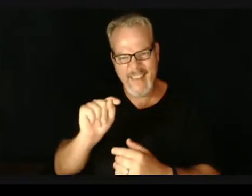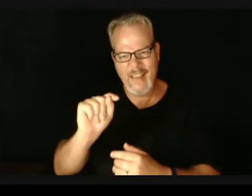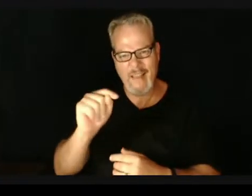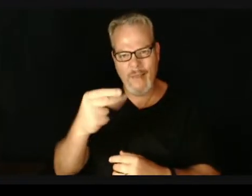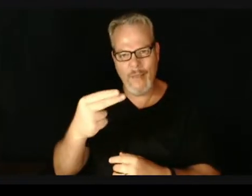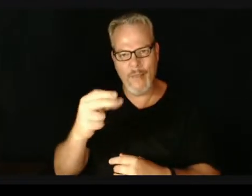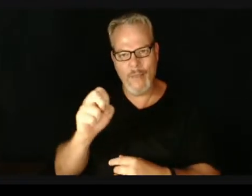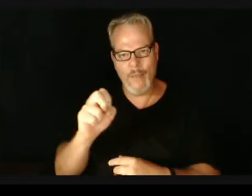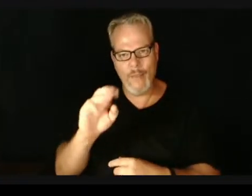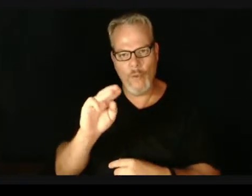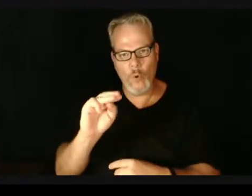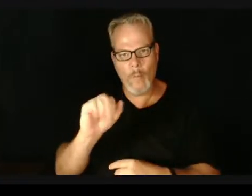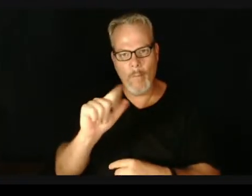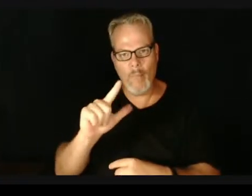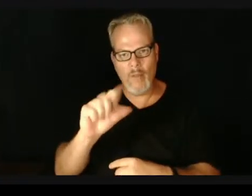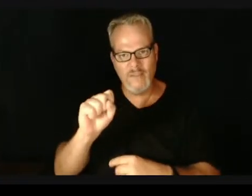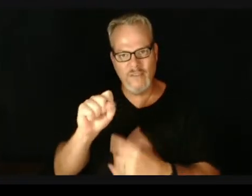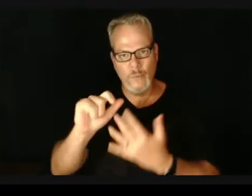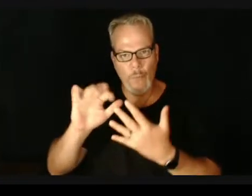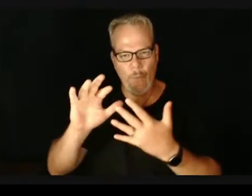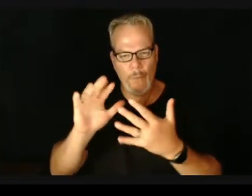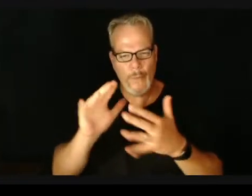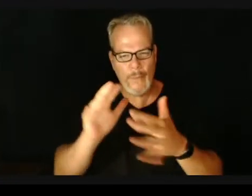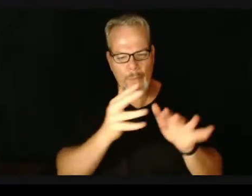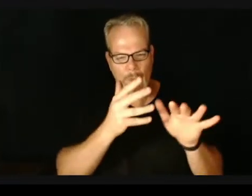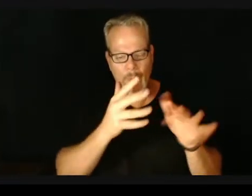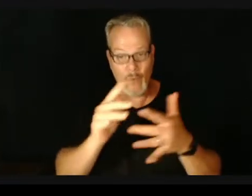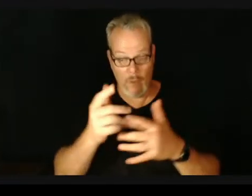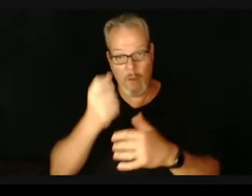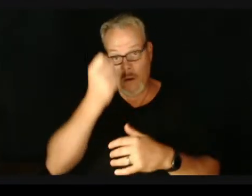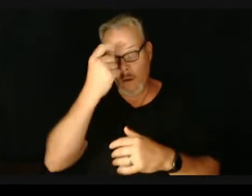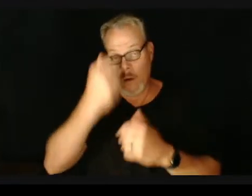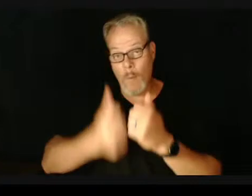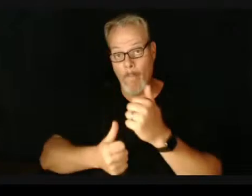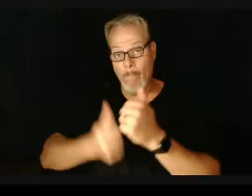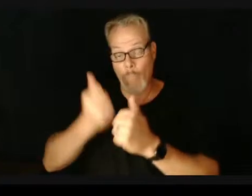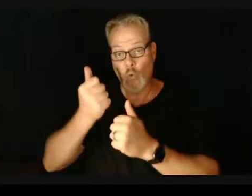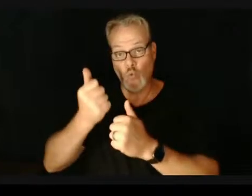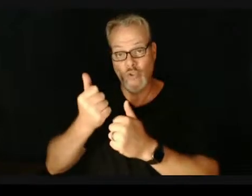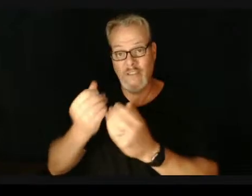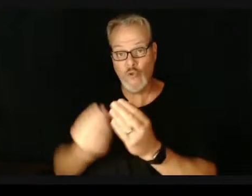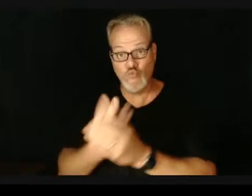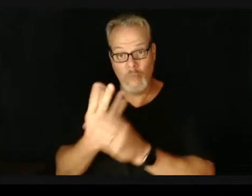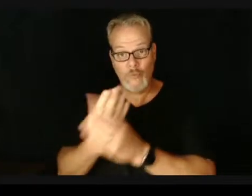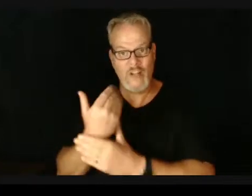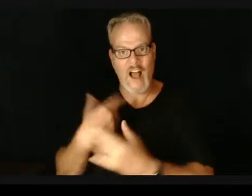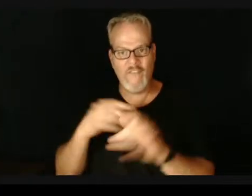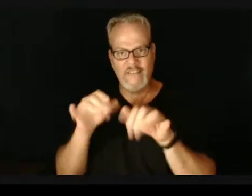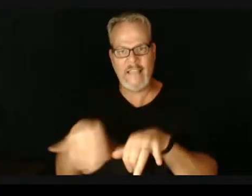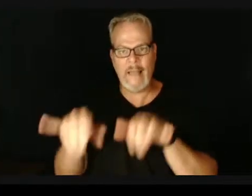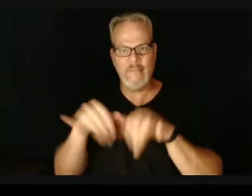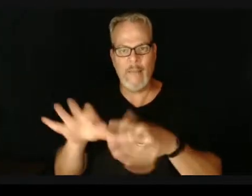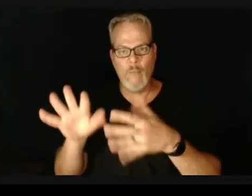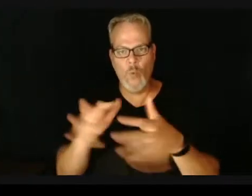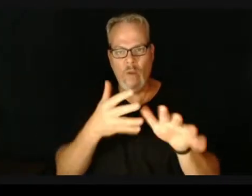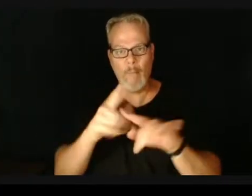right? But you imagine most eruptions have similar thermals, and so yeah, maybe there was a little bit of extra wind,